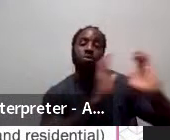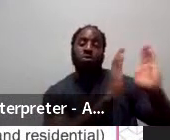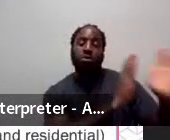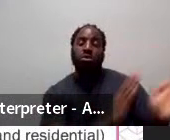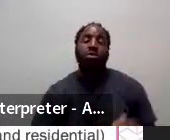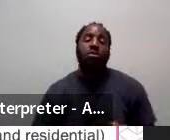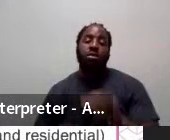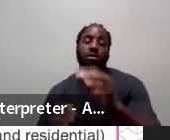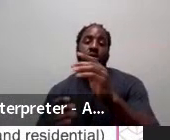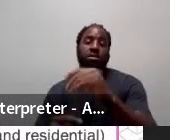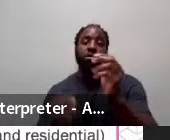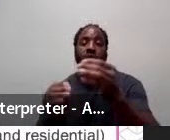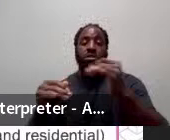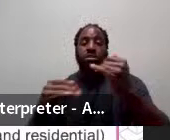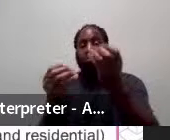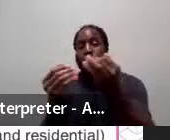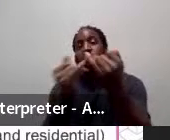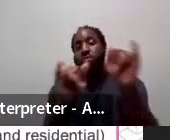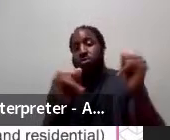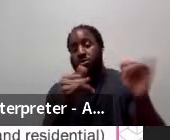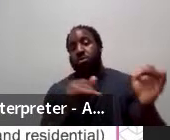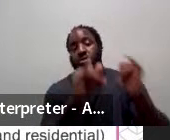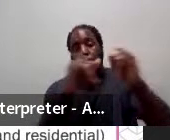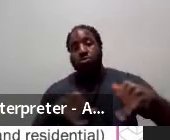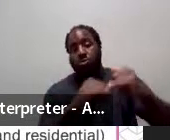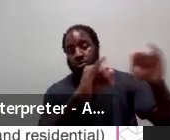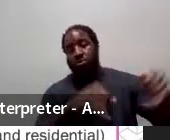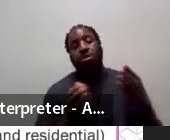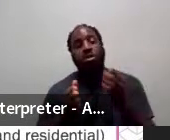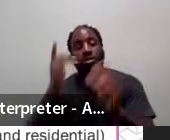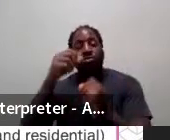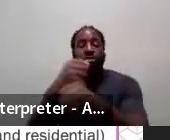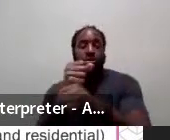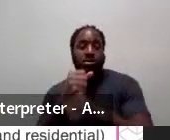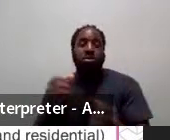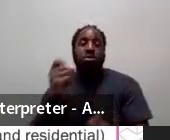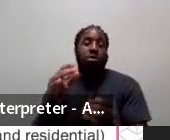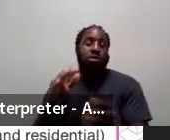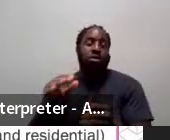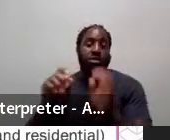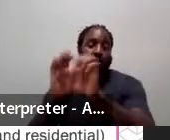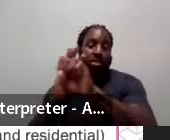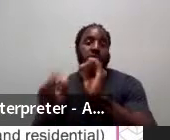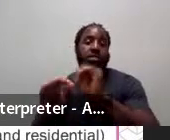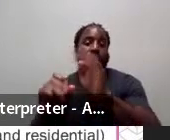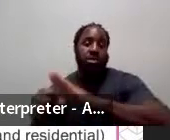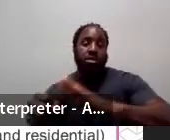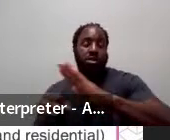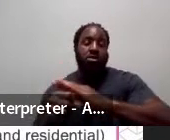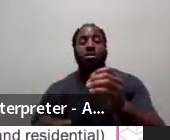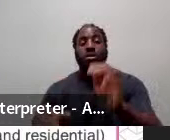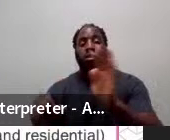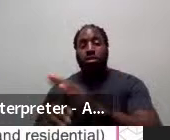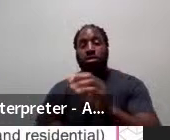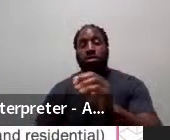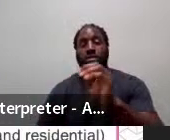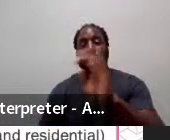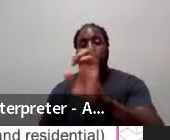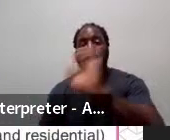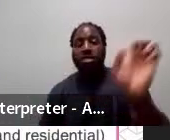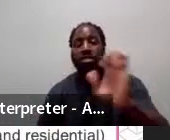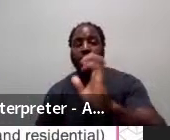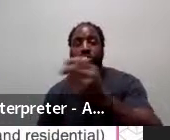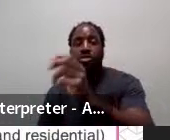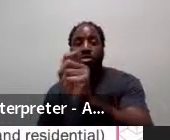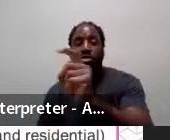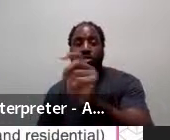existing zoning allows for light manufacturing. One exception is the area fronting on Eastchester Road, north of McDonald Street.